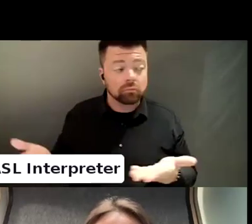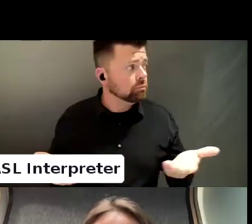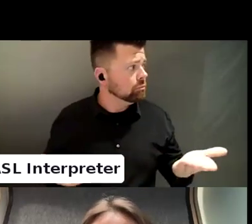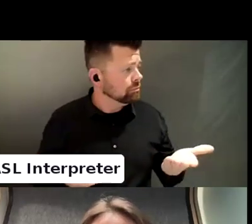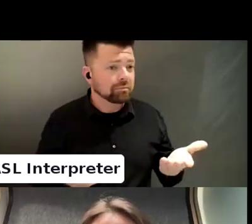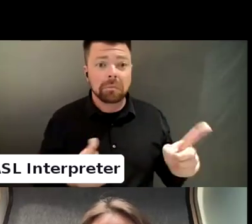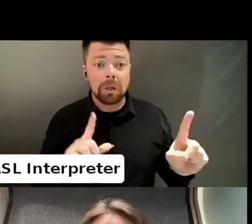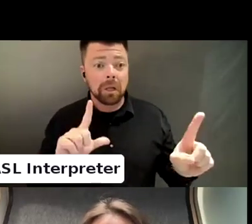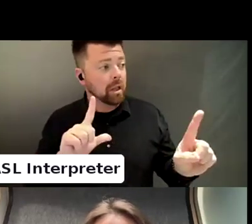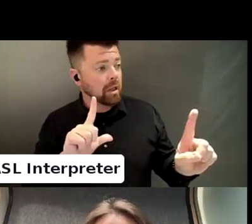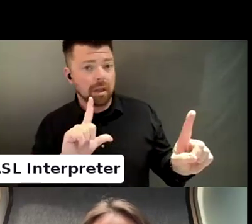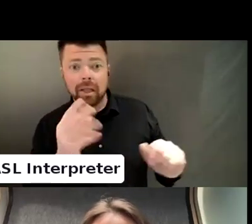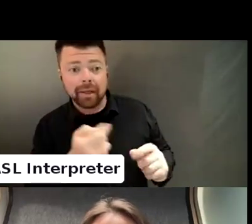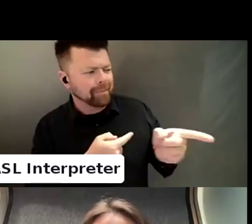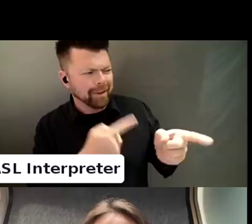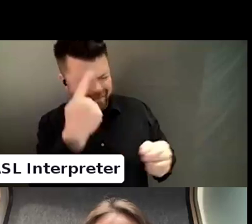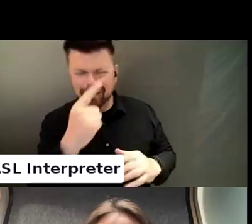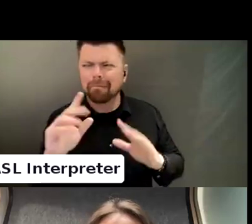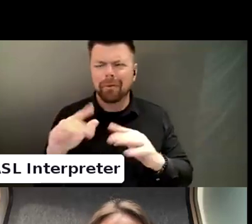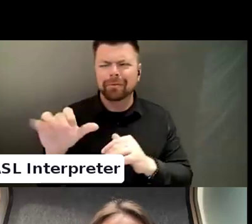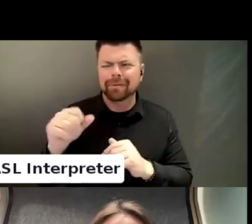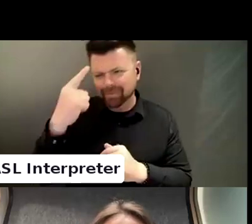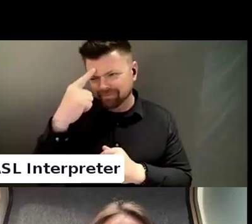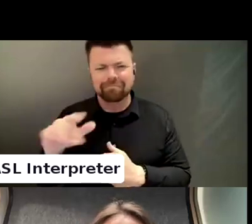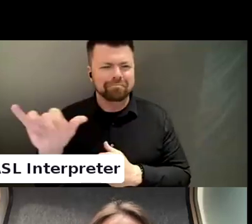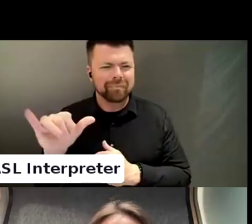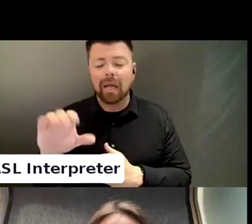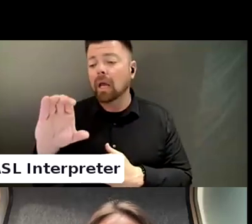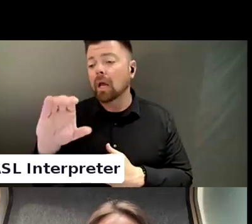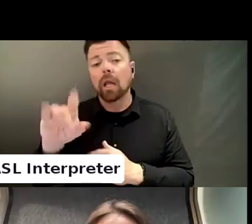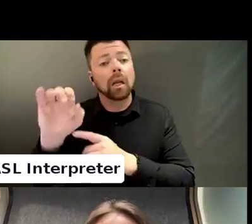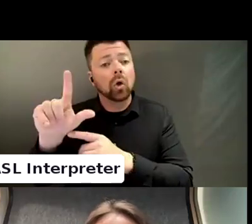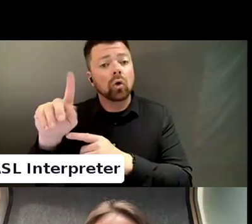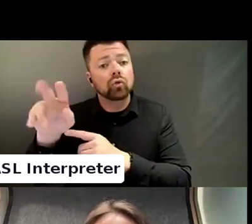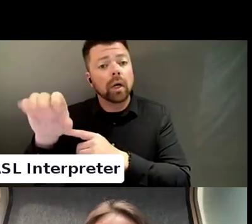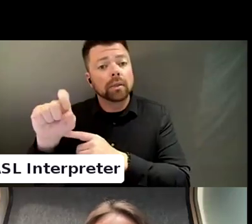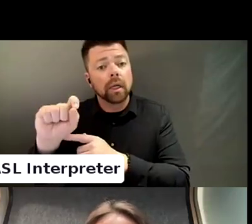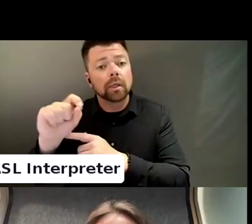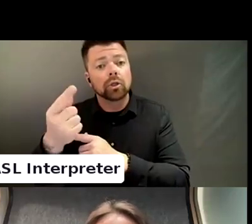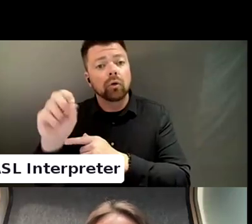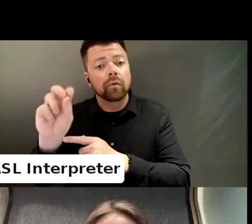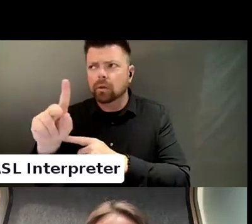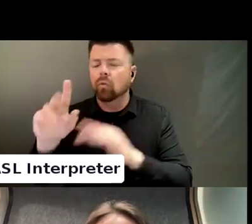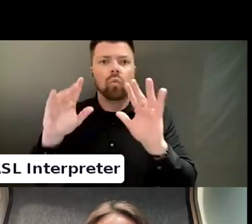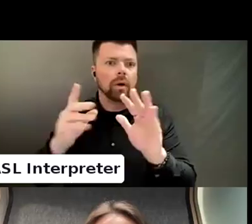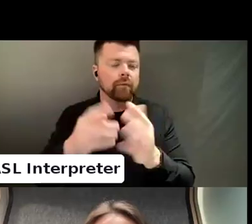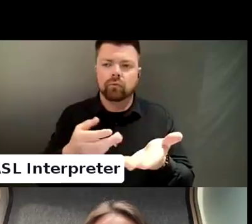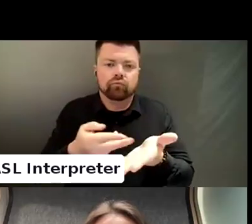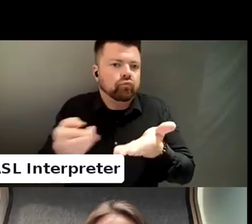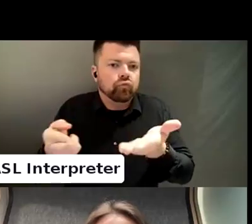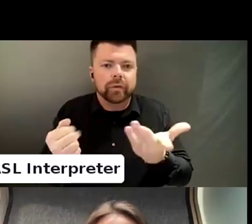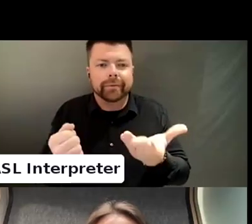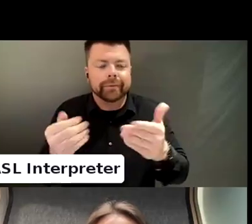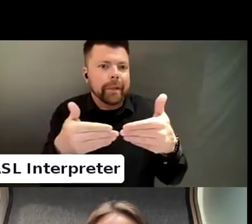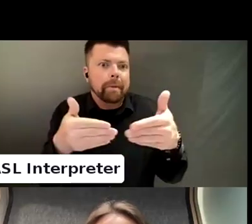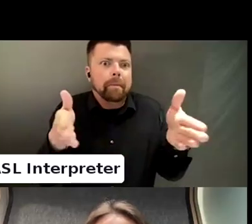great. I agree that if clinicaltrials.gov is a great resource, might use the broad keyword